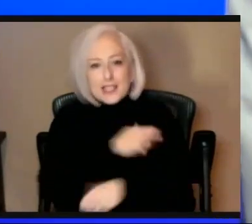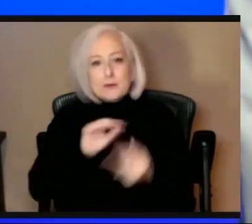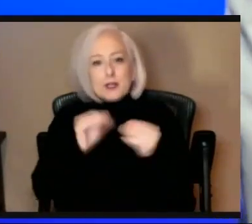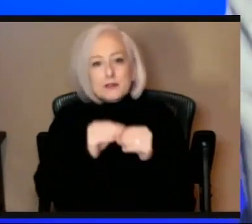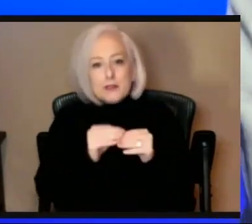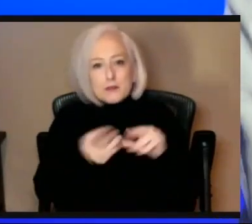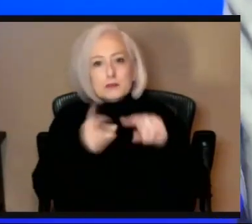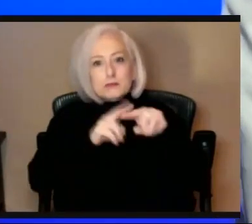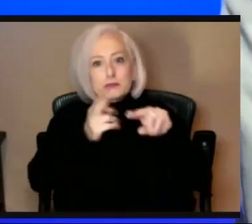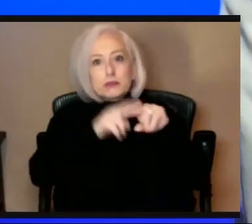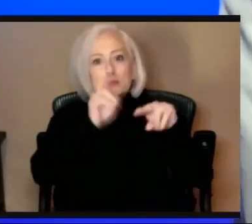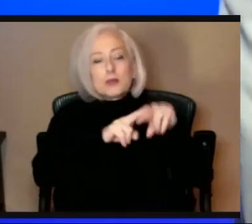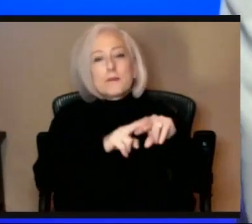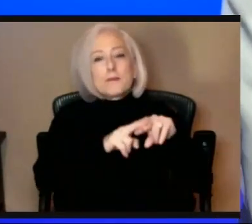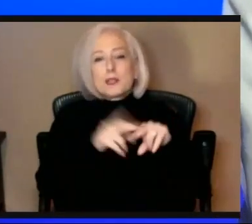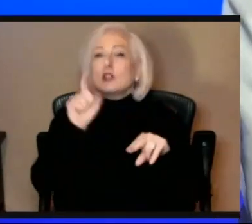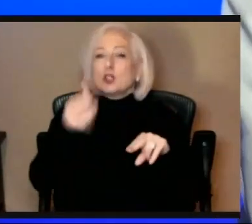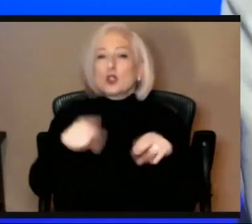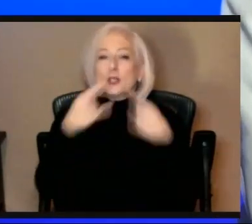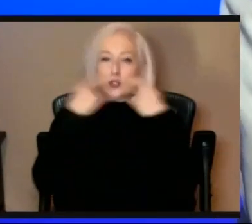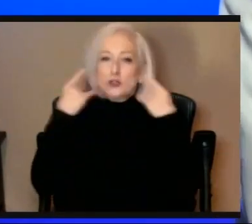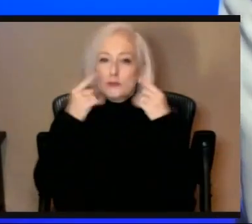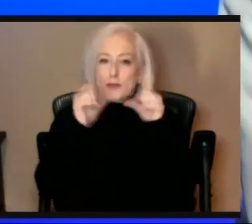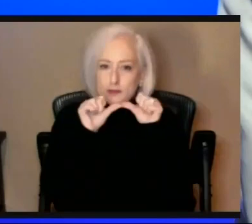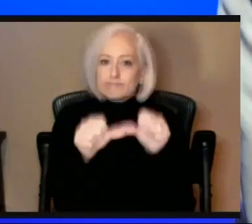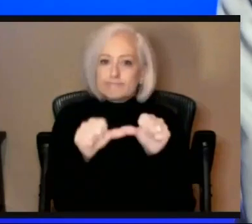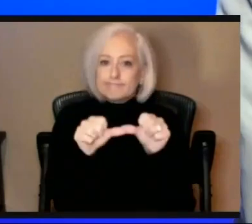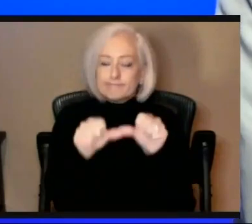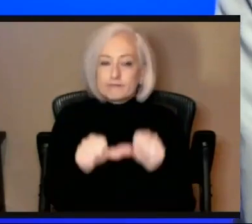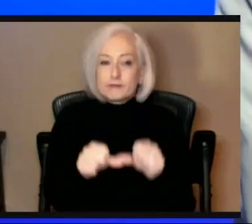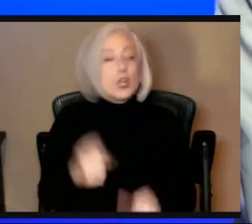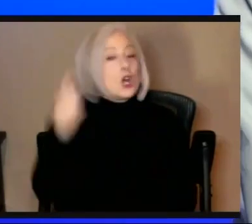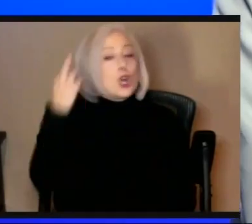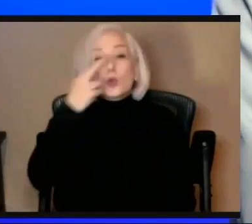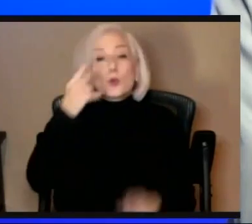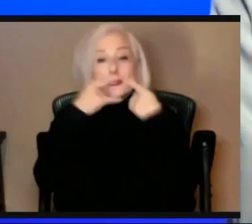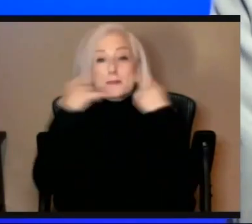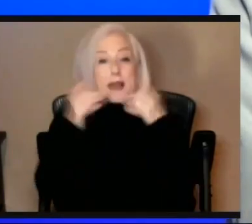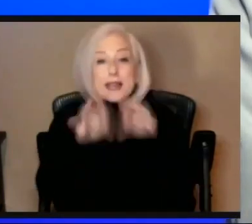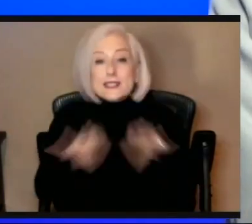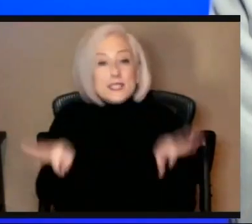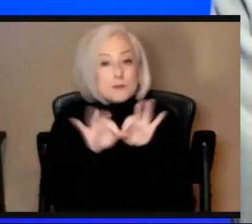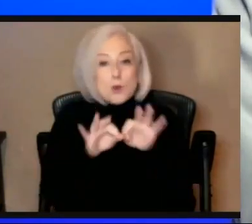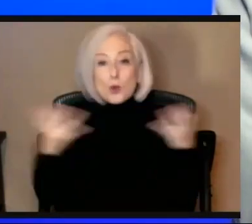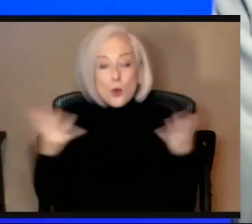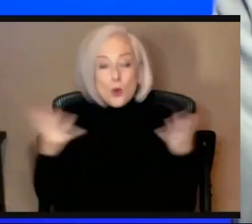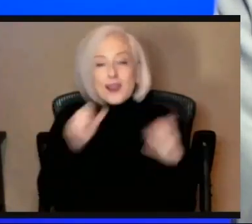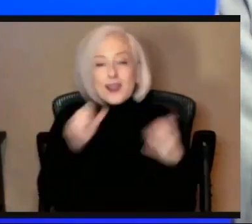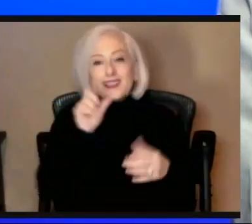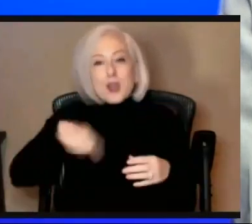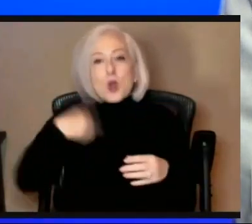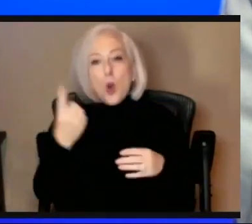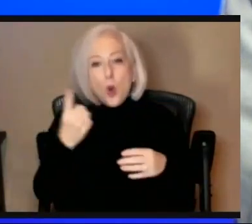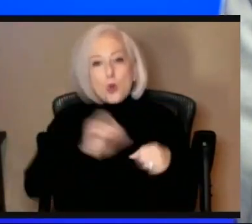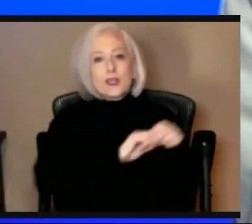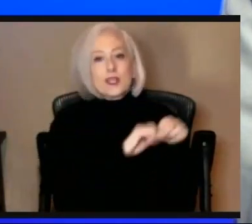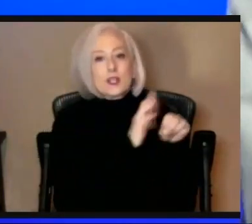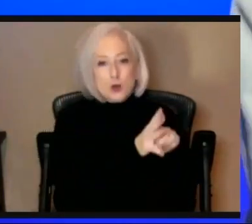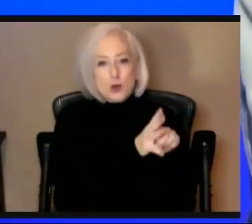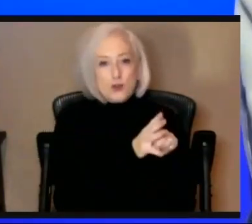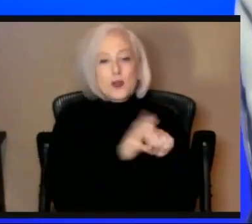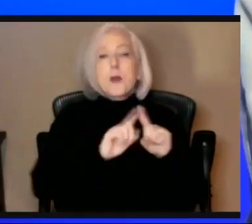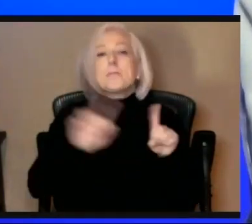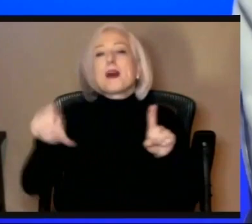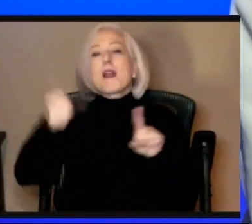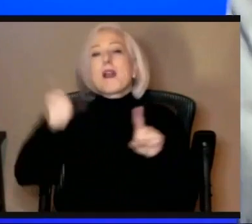the reason ultimately that masking is important is not only because of COVID-19, but because of everybody else who gets sick, just